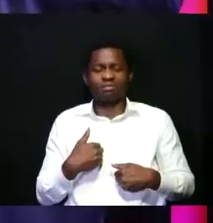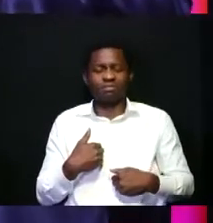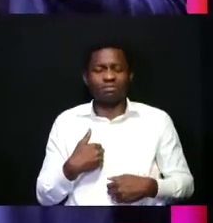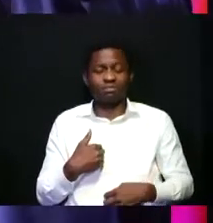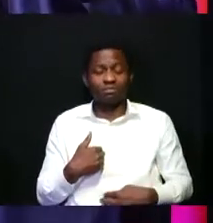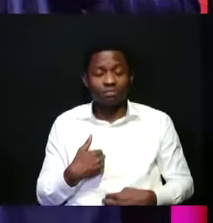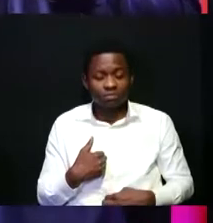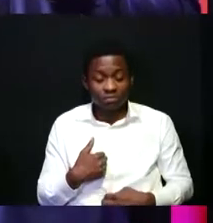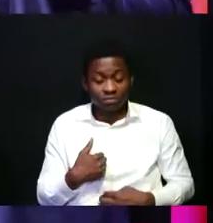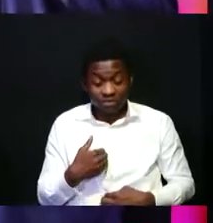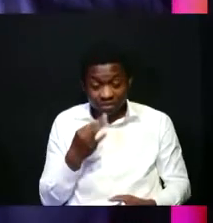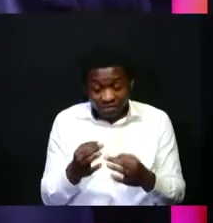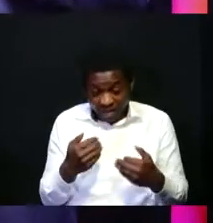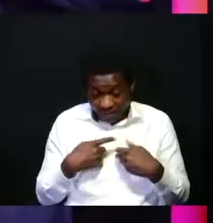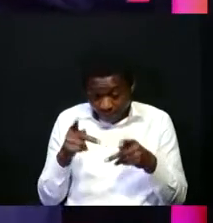Let